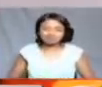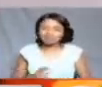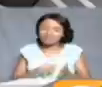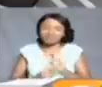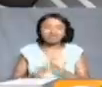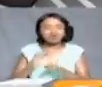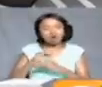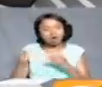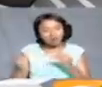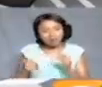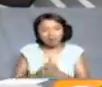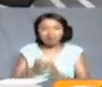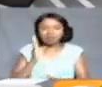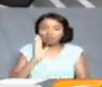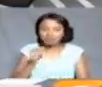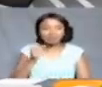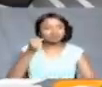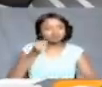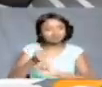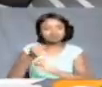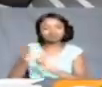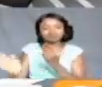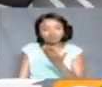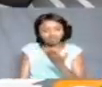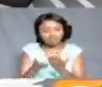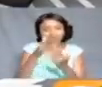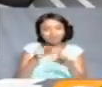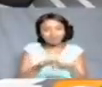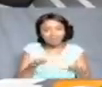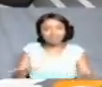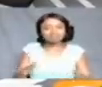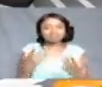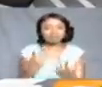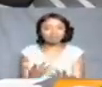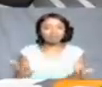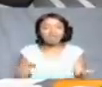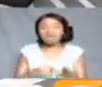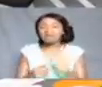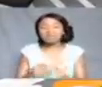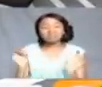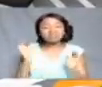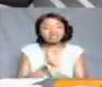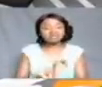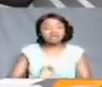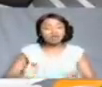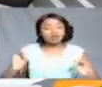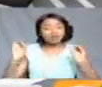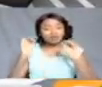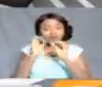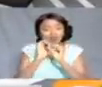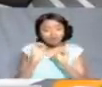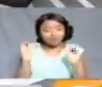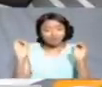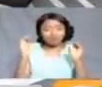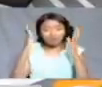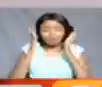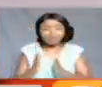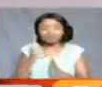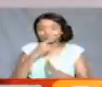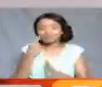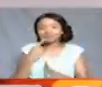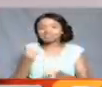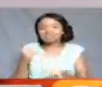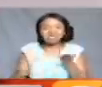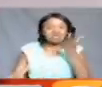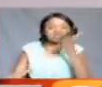and they all will play a role in the future of marketing products. Exactly. There is no, I mean, everybody said, you know, digital is going to throw